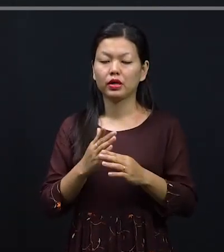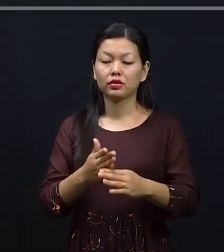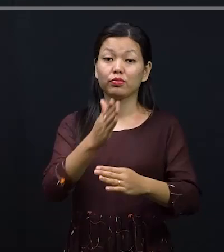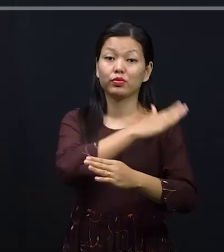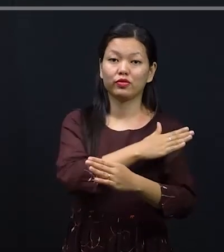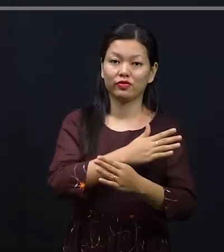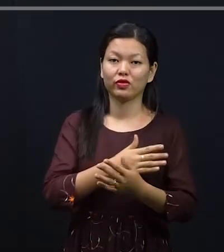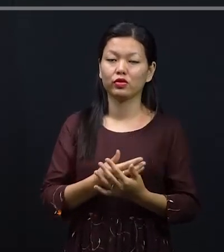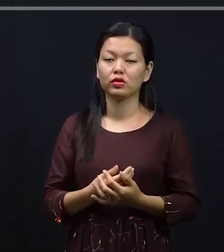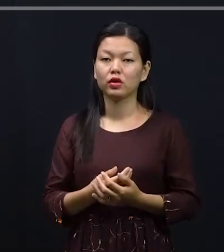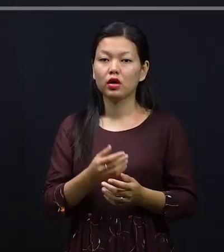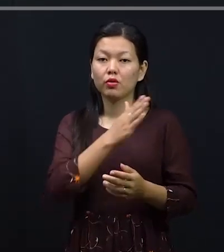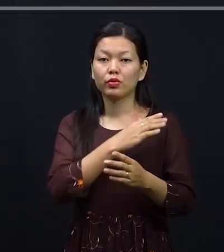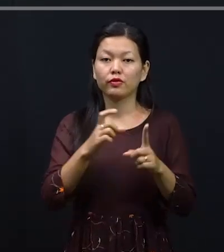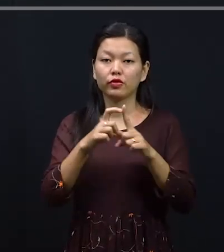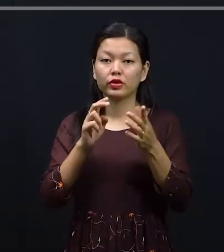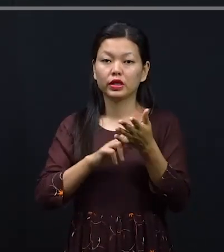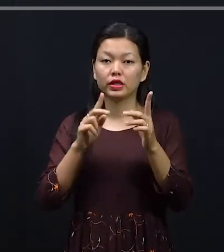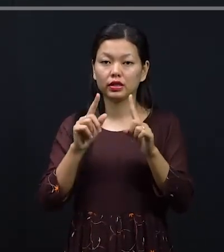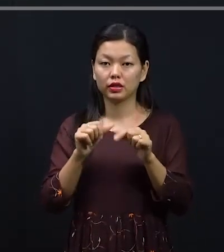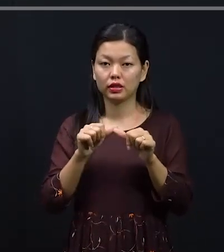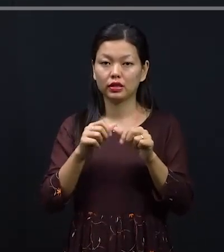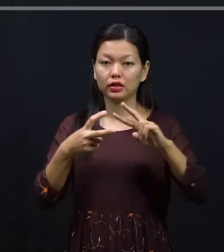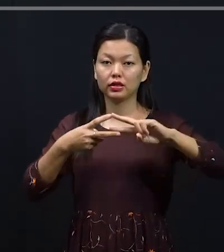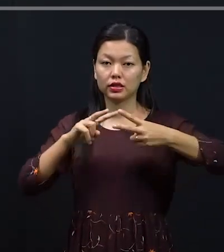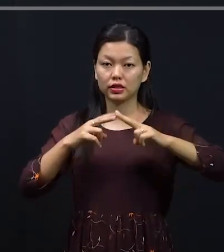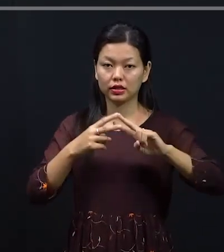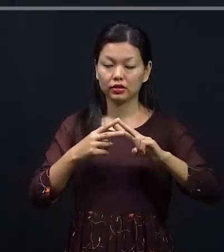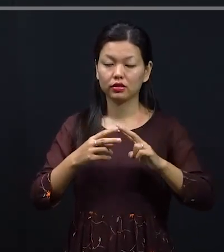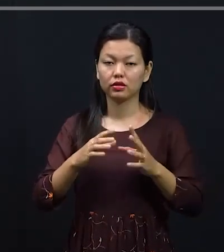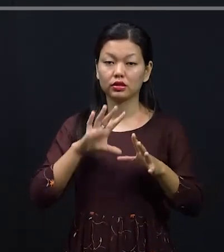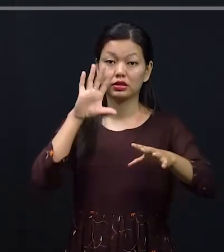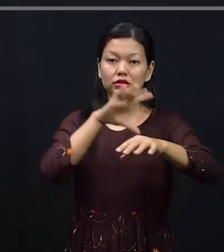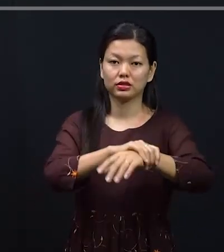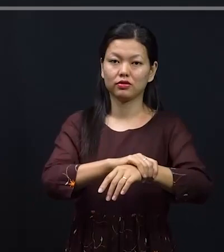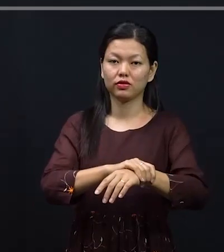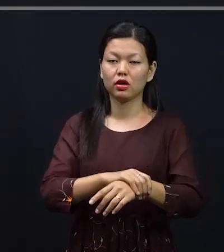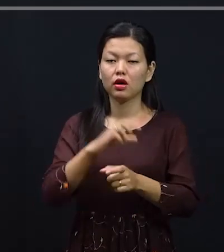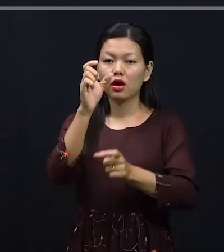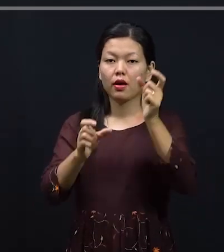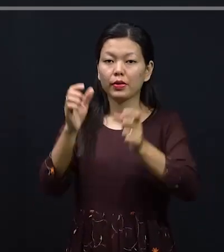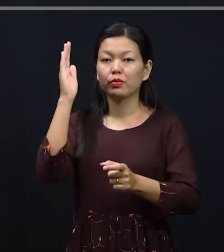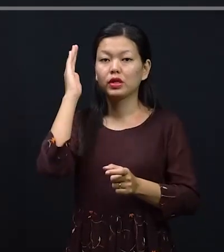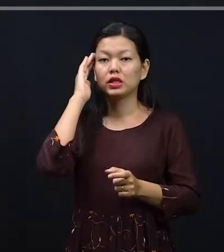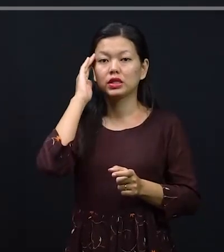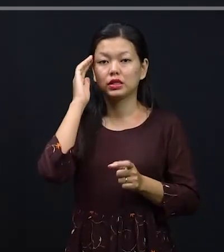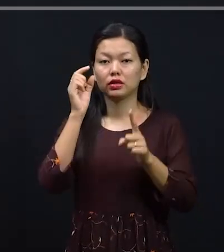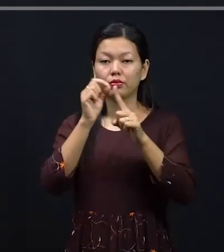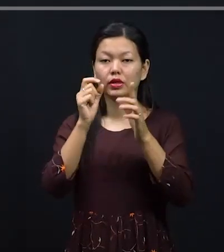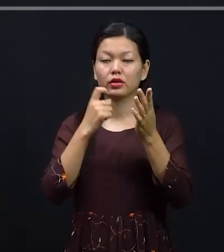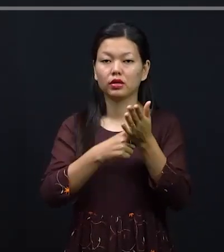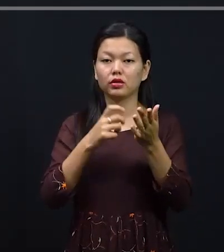to the discovery that DNA is a genetic material, it was widely thought that it may be the proteins. It may be the